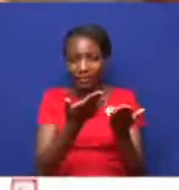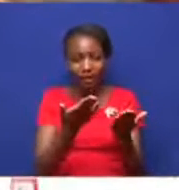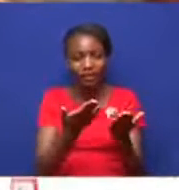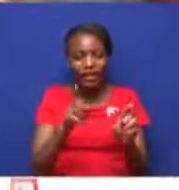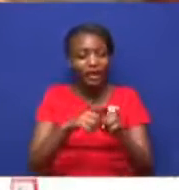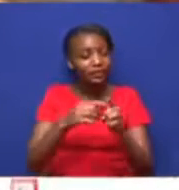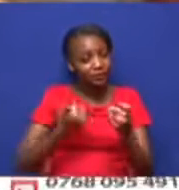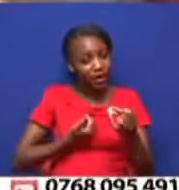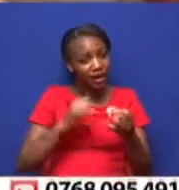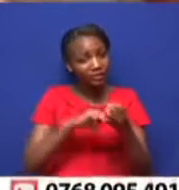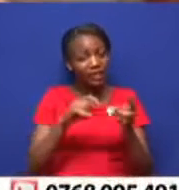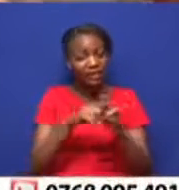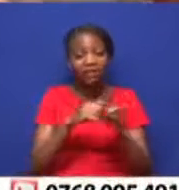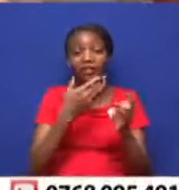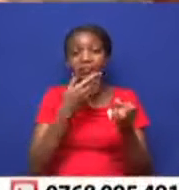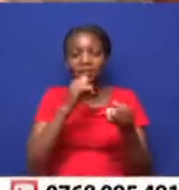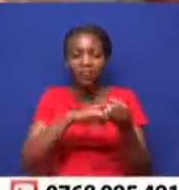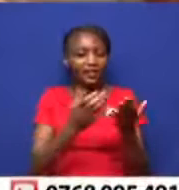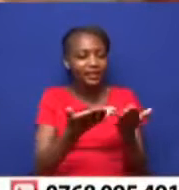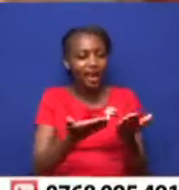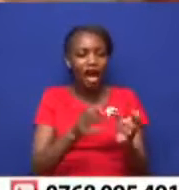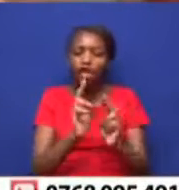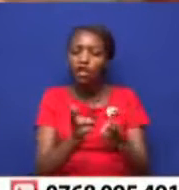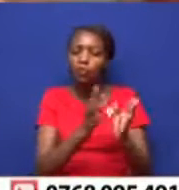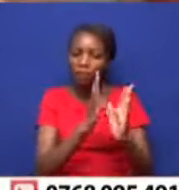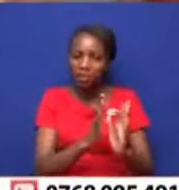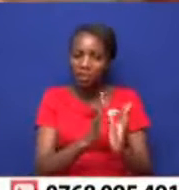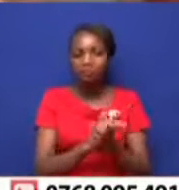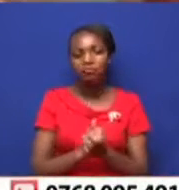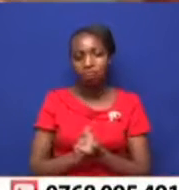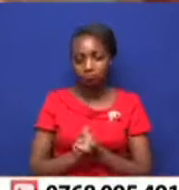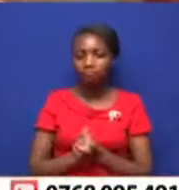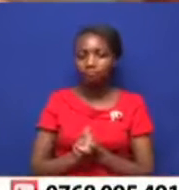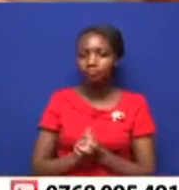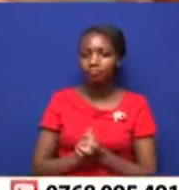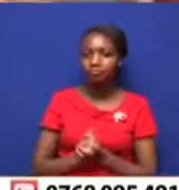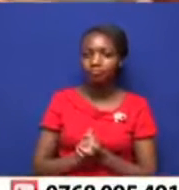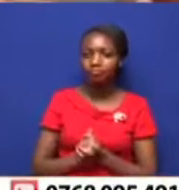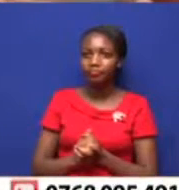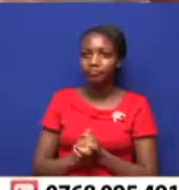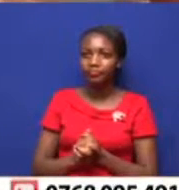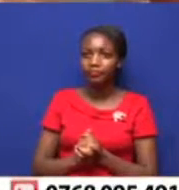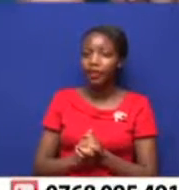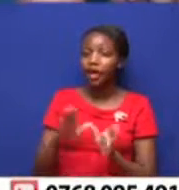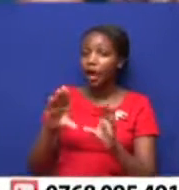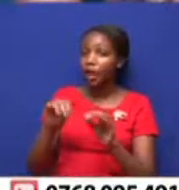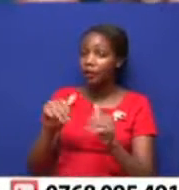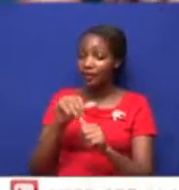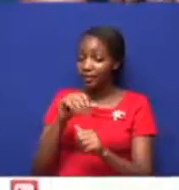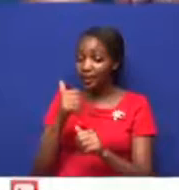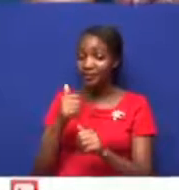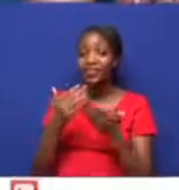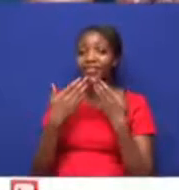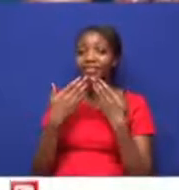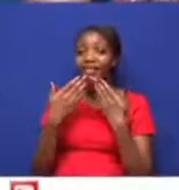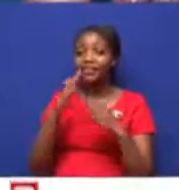wife, or, you know, a husband, or rather, vice. I think that's important. Yeah. All right. Fantastic. Thank